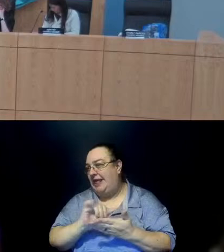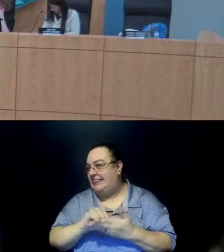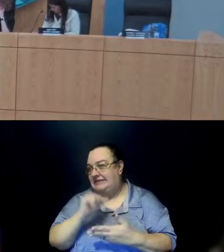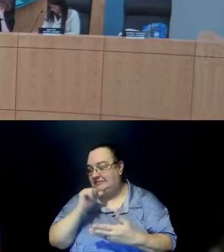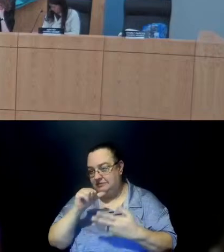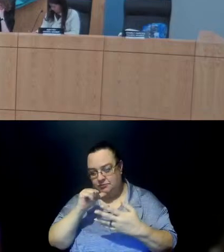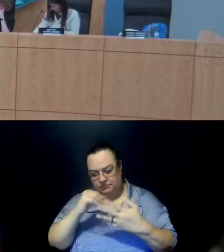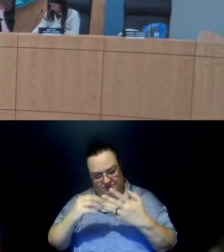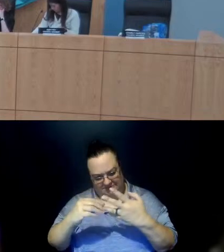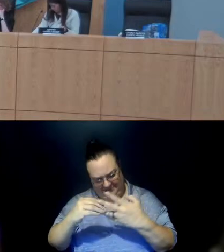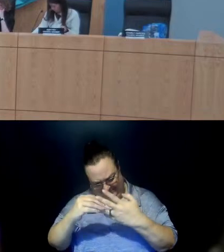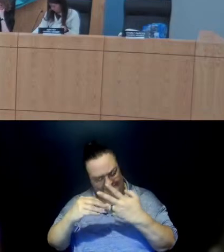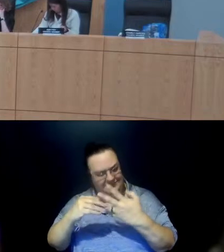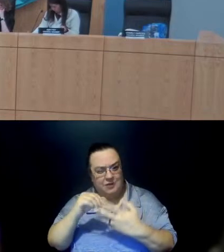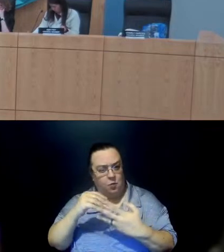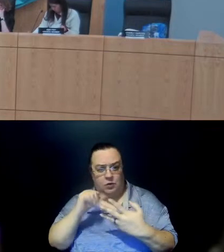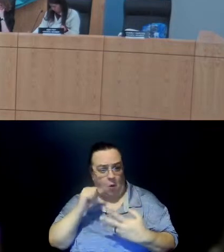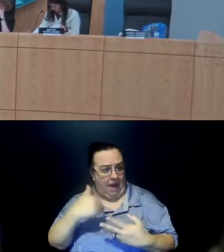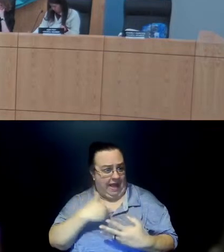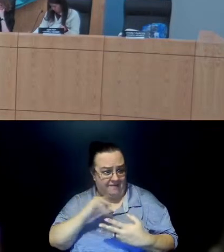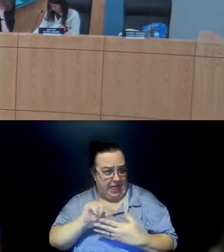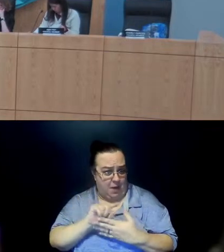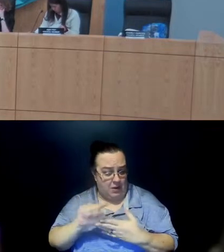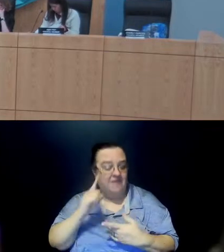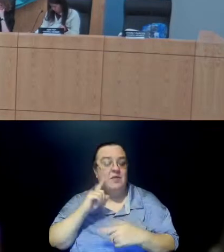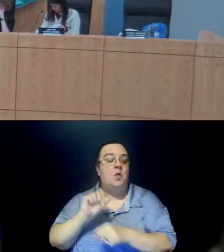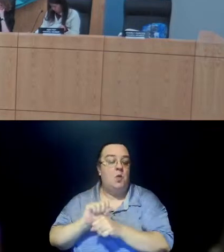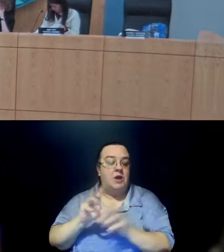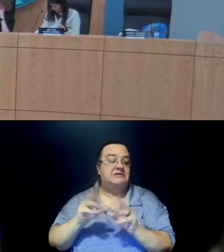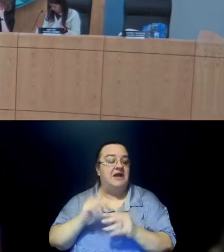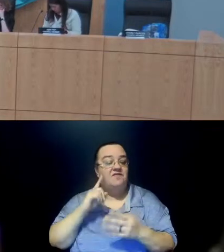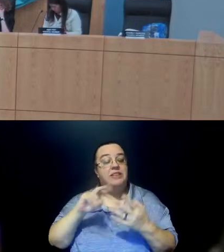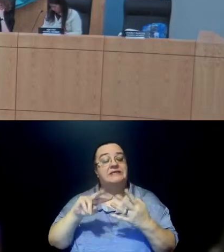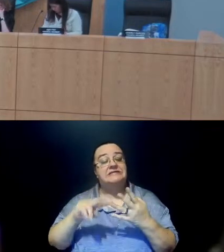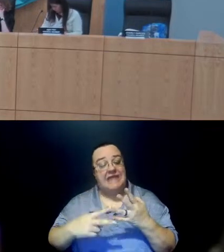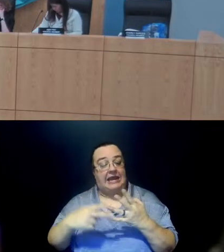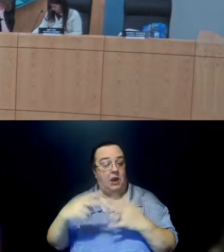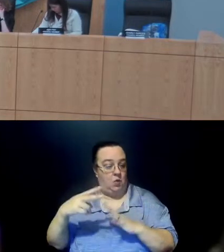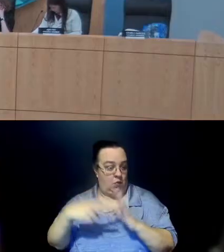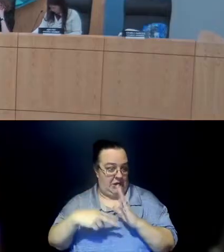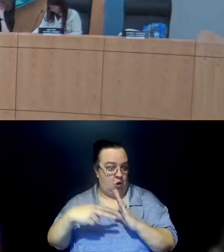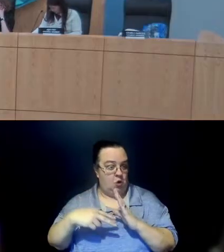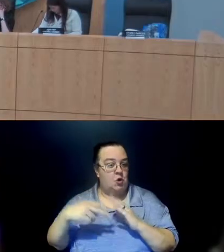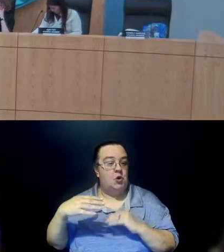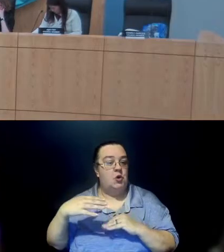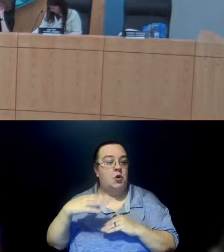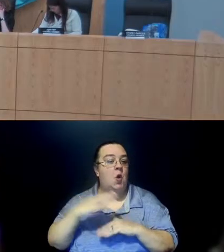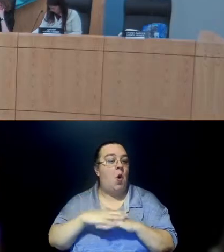perhaps for the work session, for the second reader week on